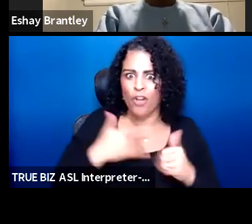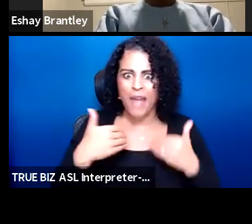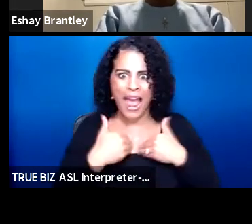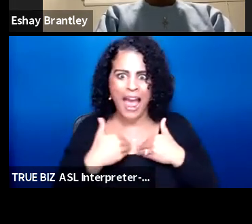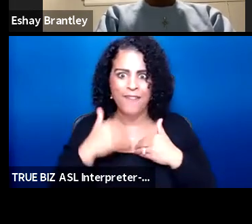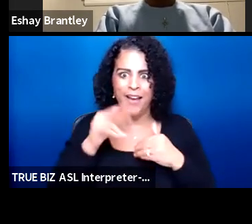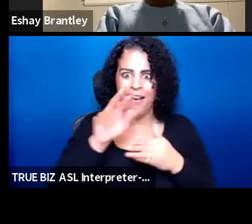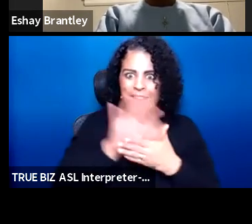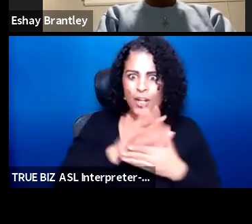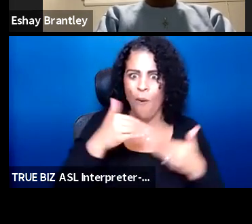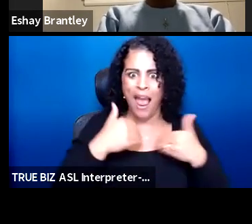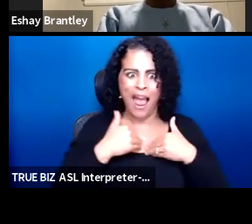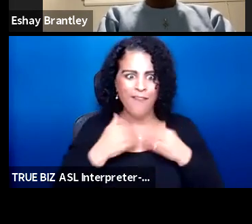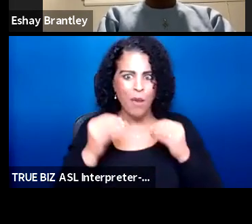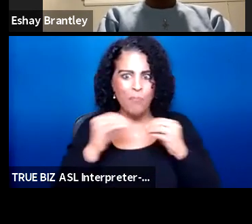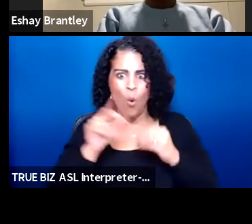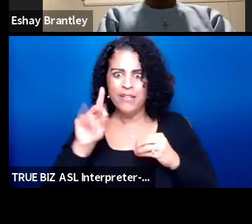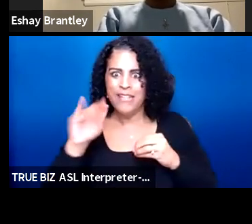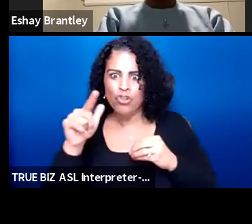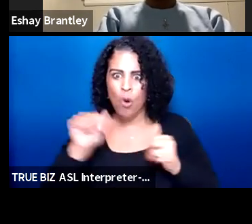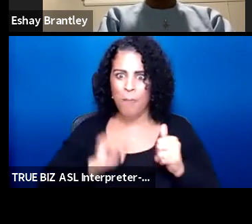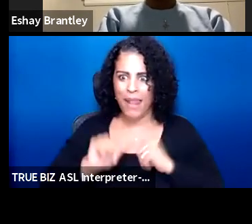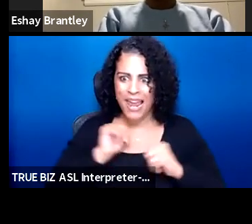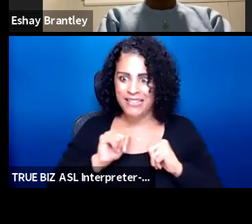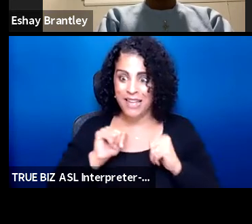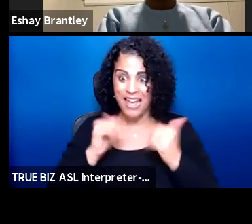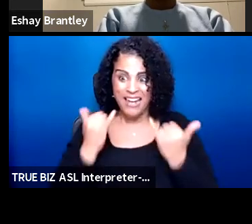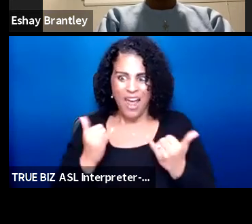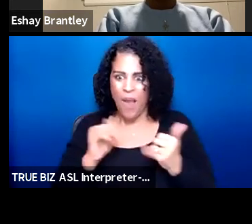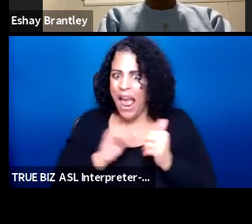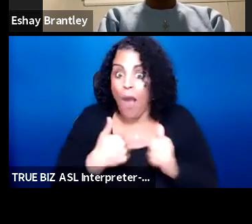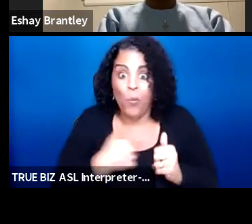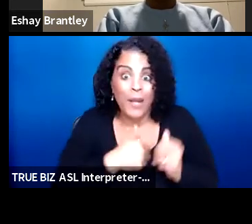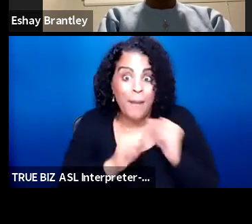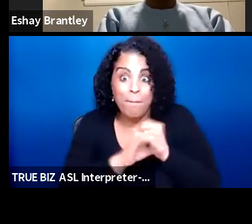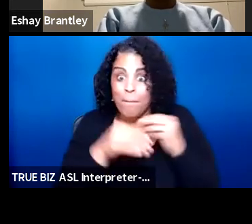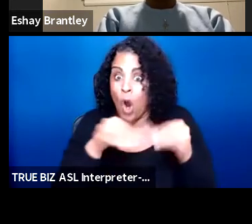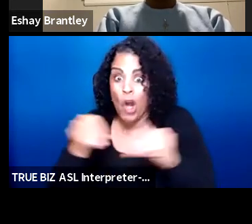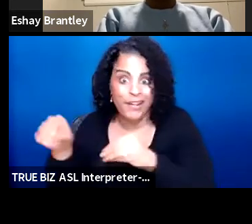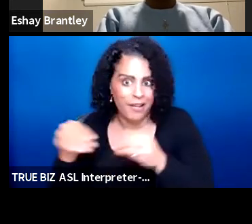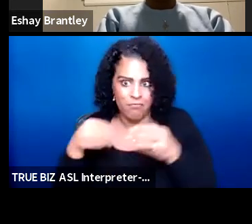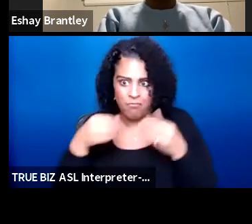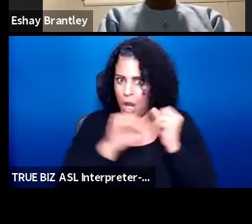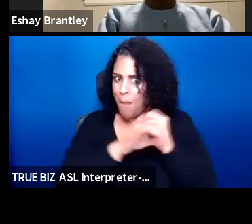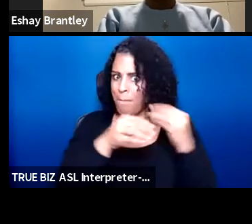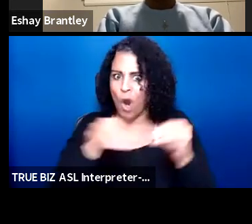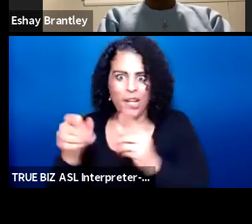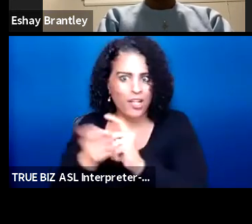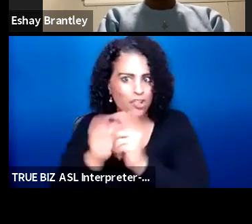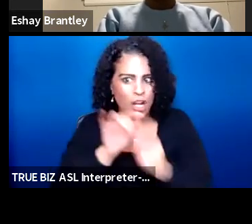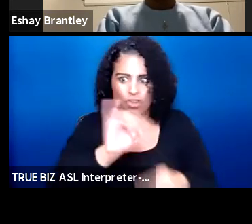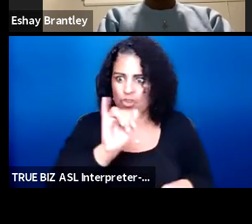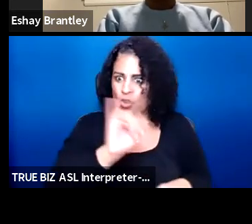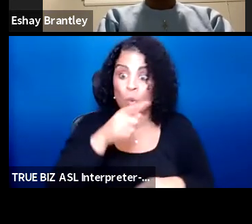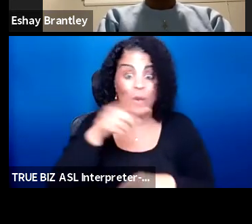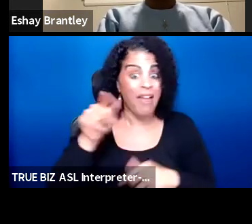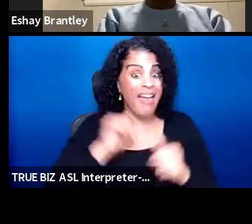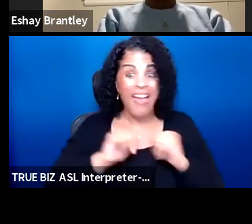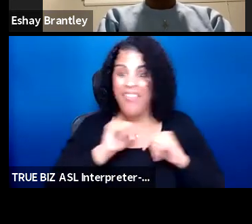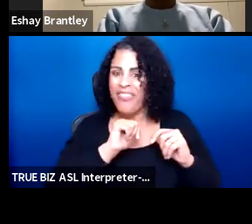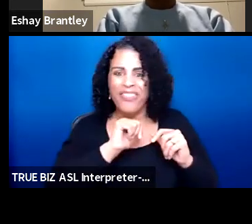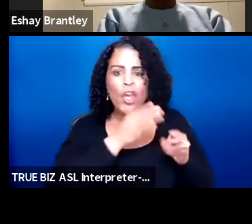plays? How would it feel to even like, going from how we even marketing has changed too. The thing is, a lot of people, the theater doesn't want